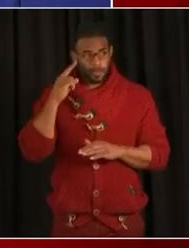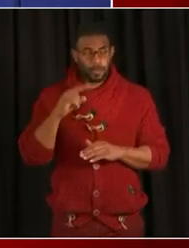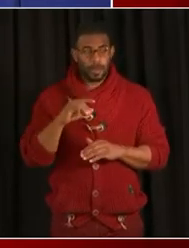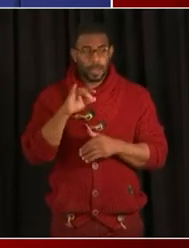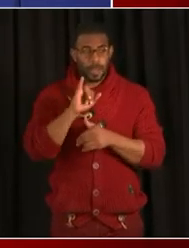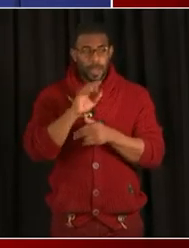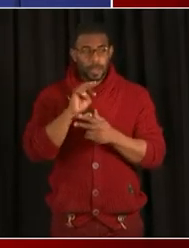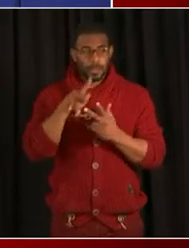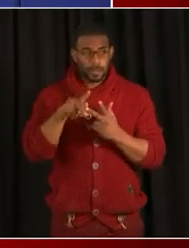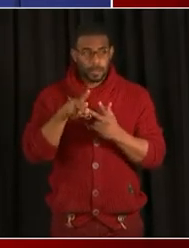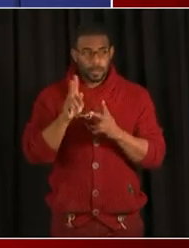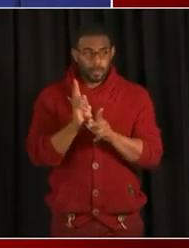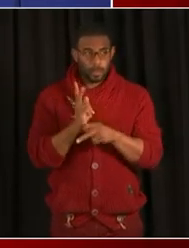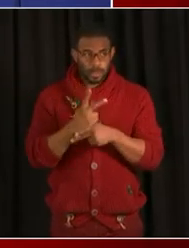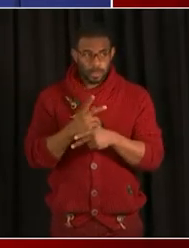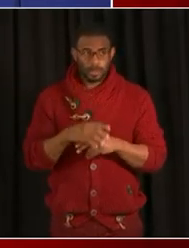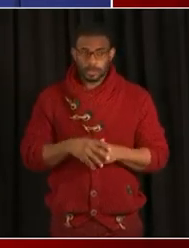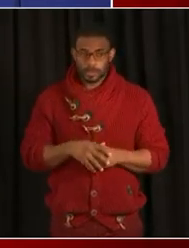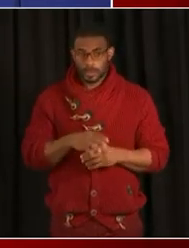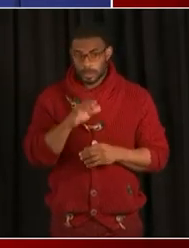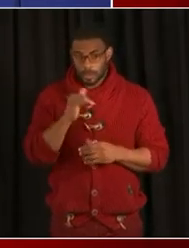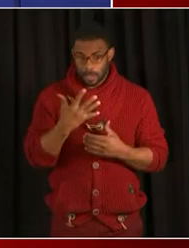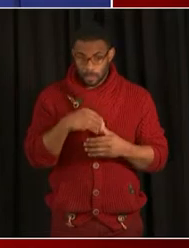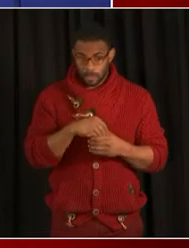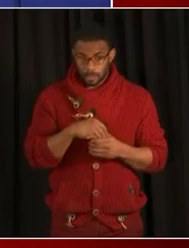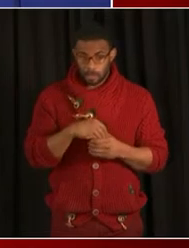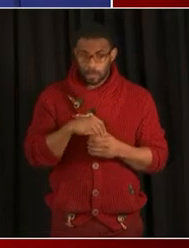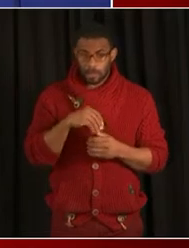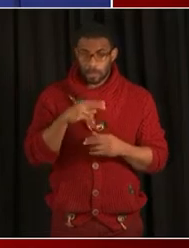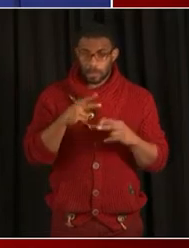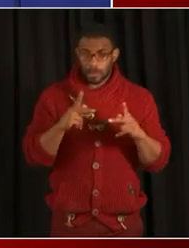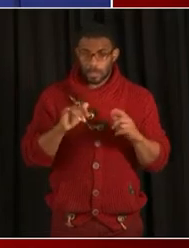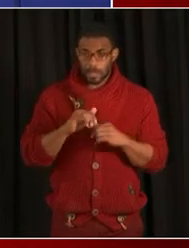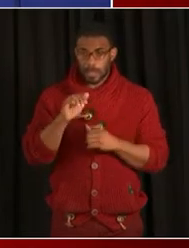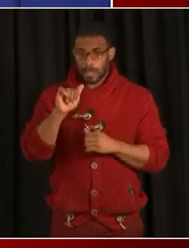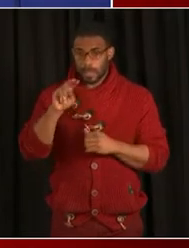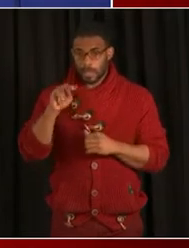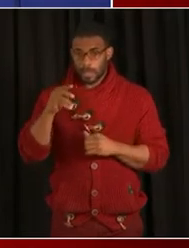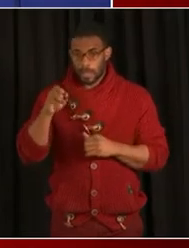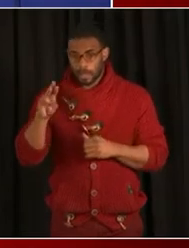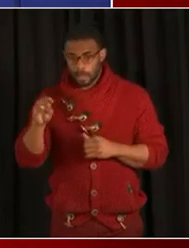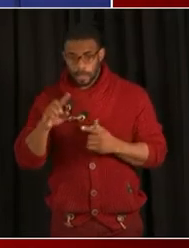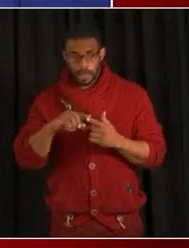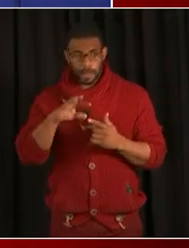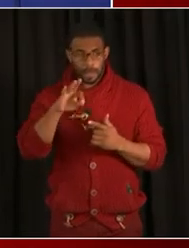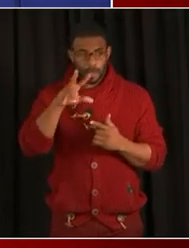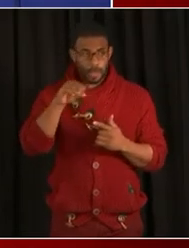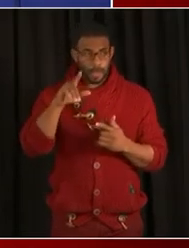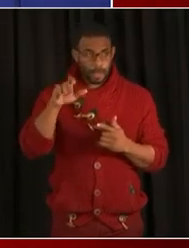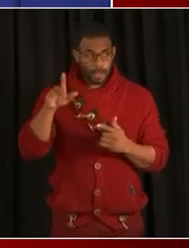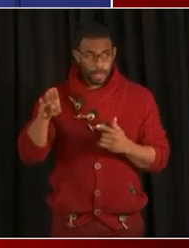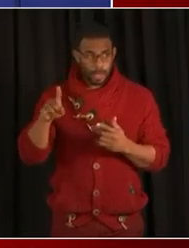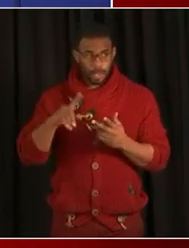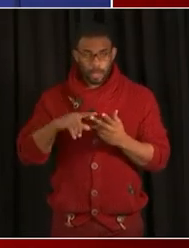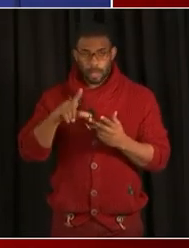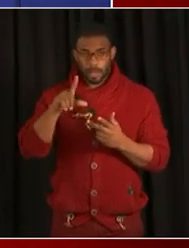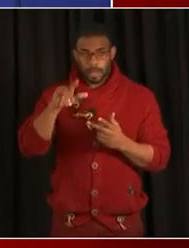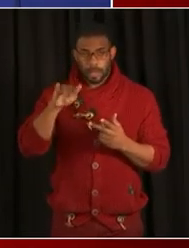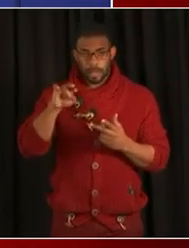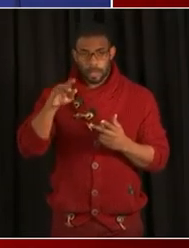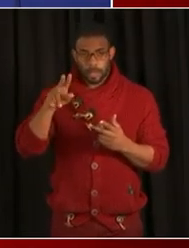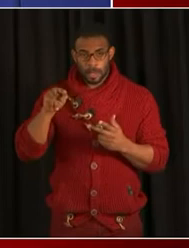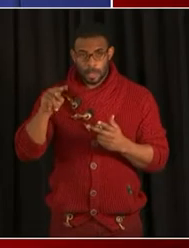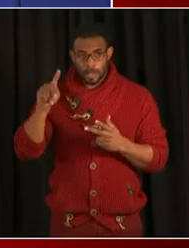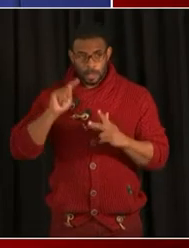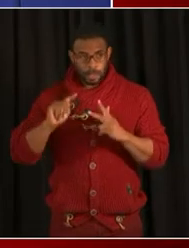Officer of IMP. And that includes venues like the Anthem, 930 Club, and the Lincoln